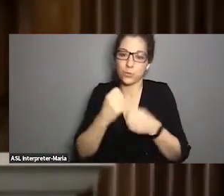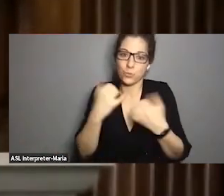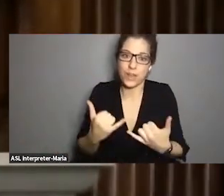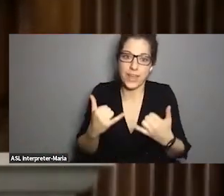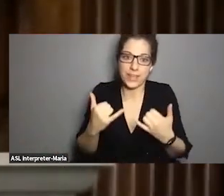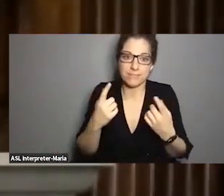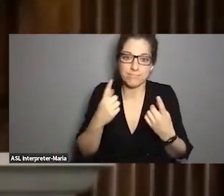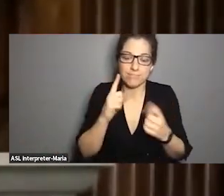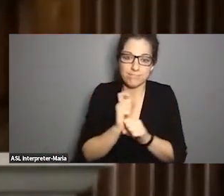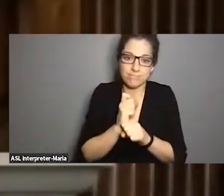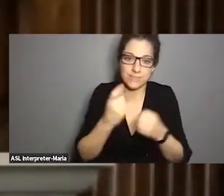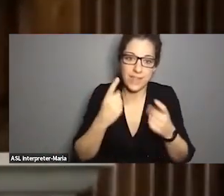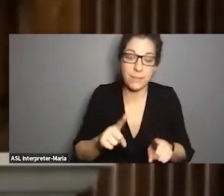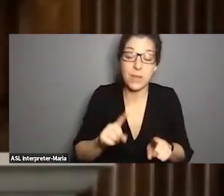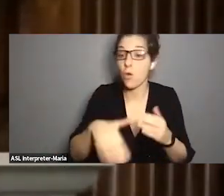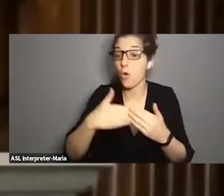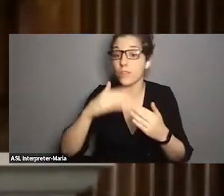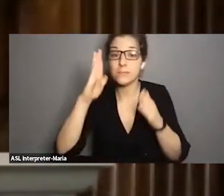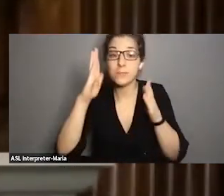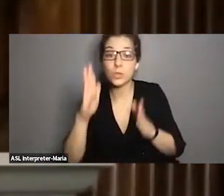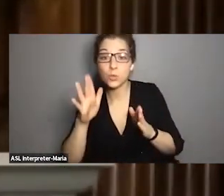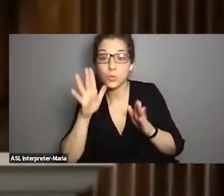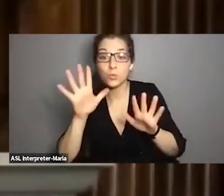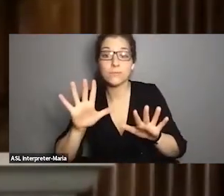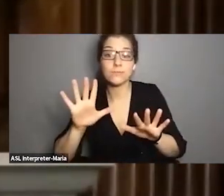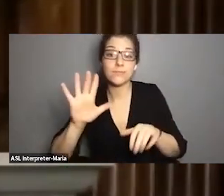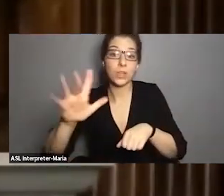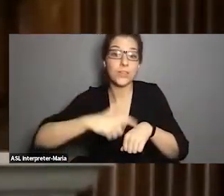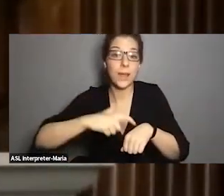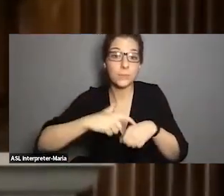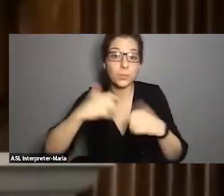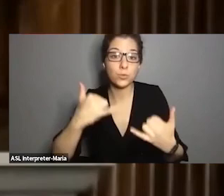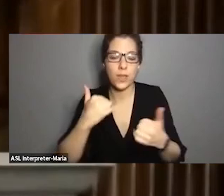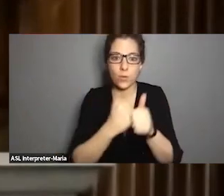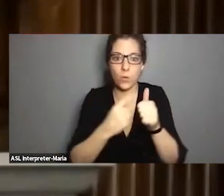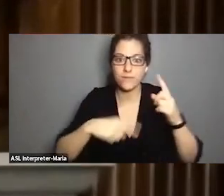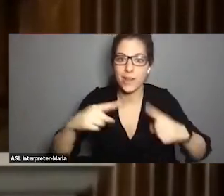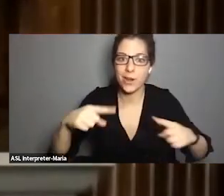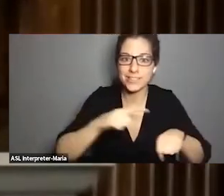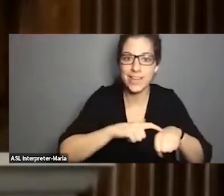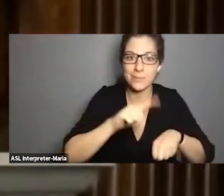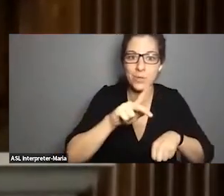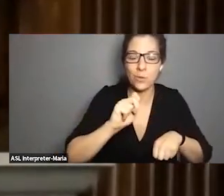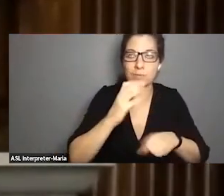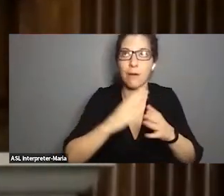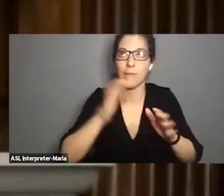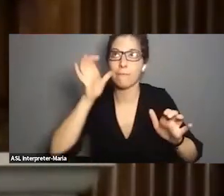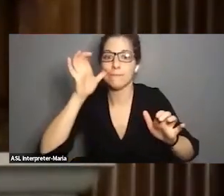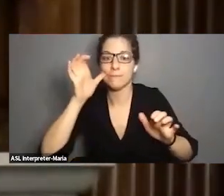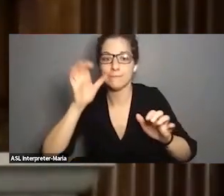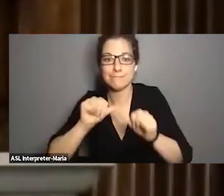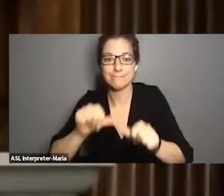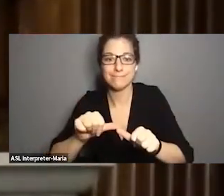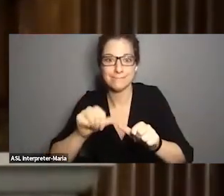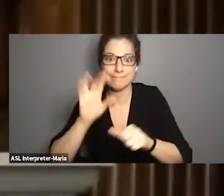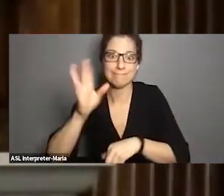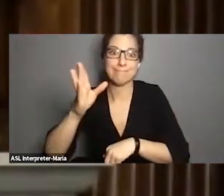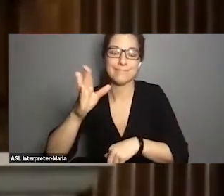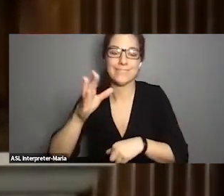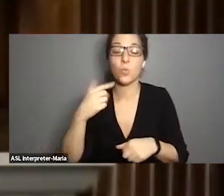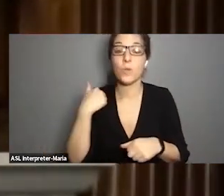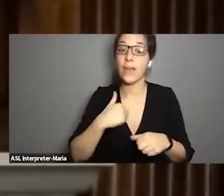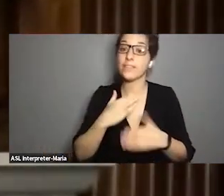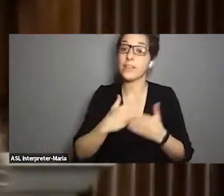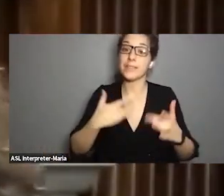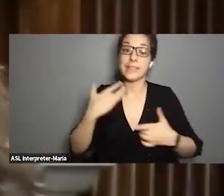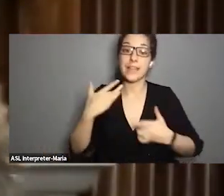the speakers who gave their time today, especially given everyone's varying time zones. Now, the Economic Club has some exciting events coming up,